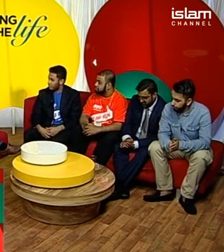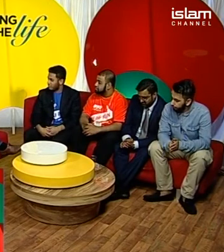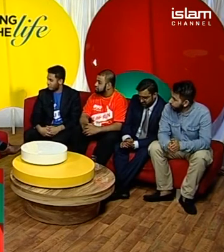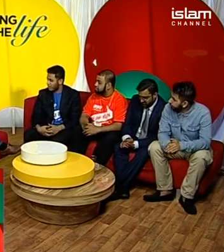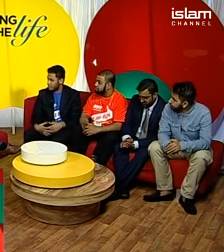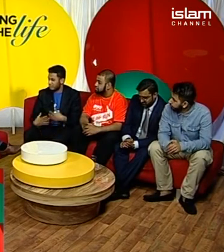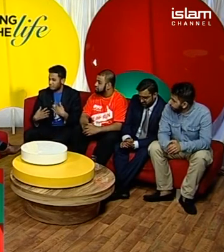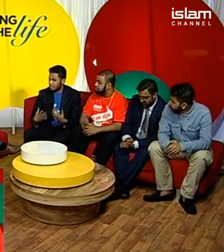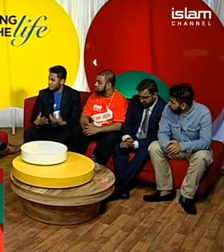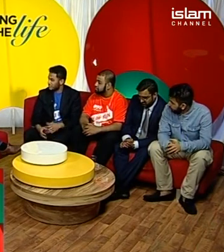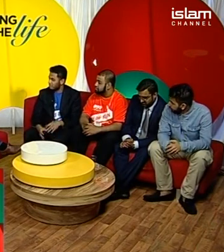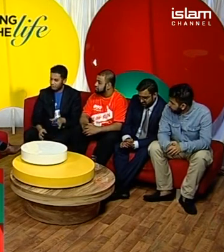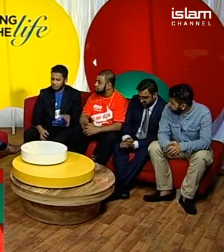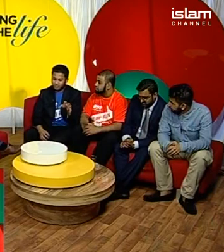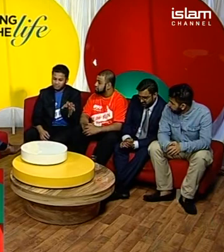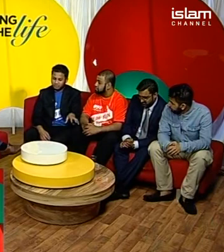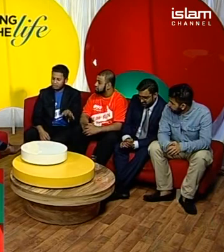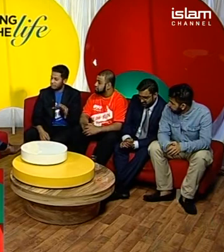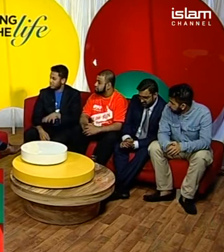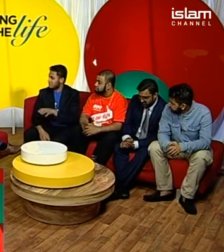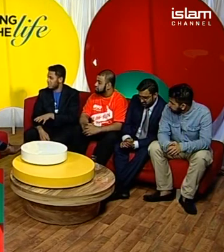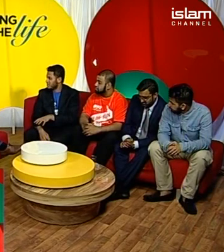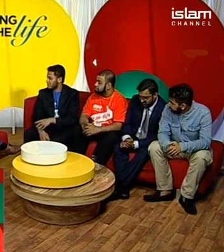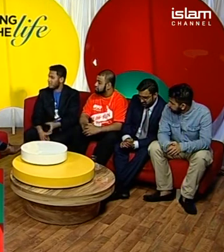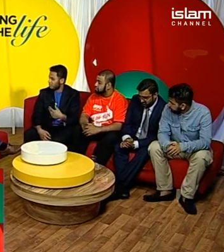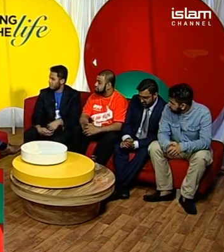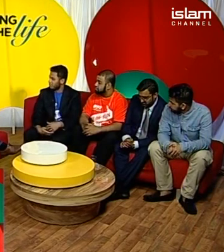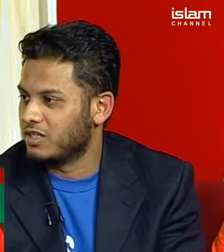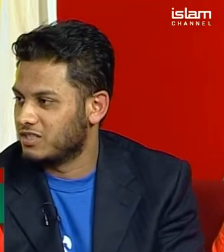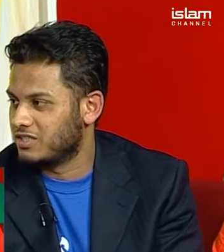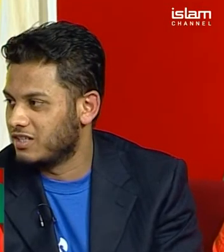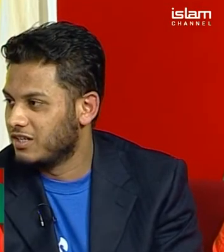year runners are fundraising for the UK registered charities